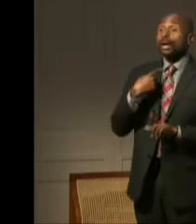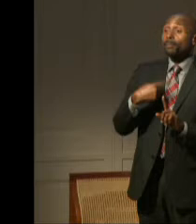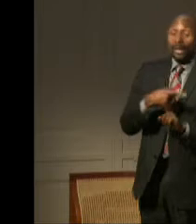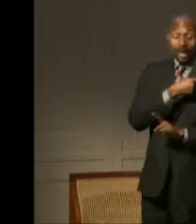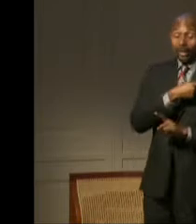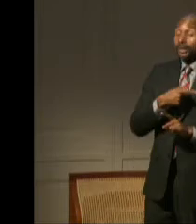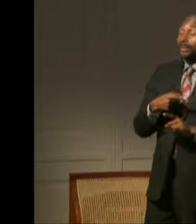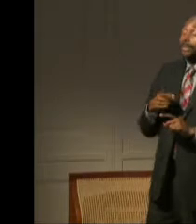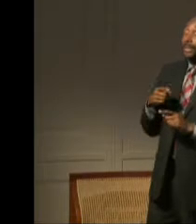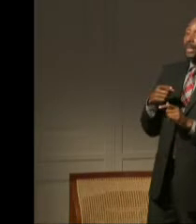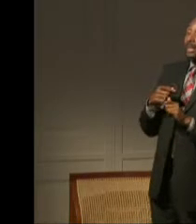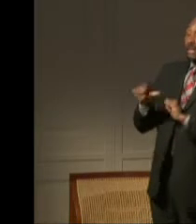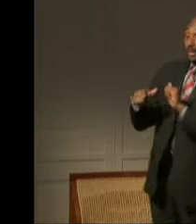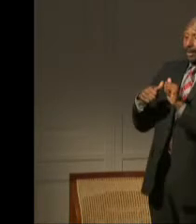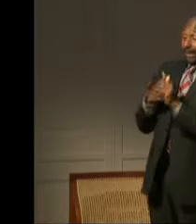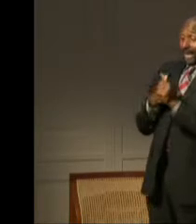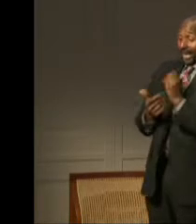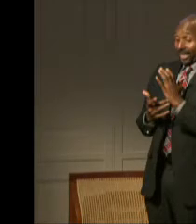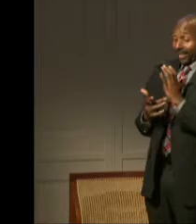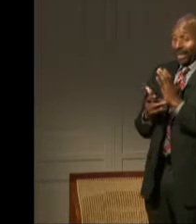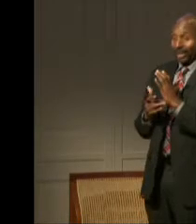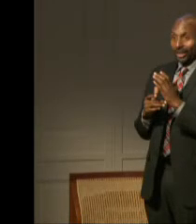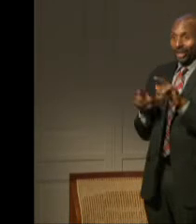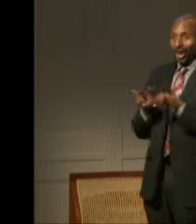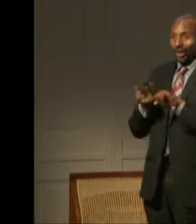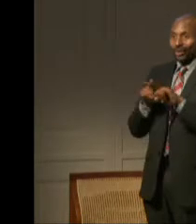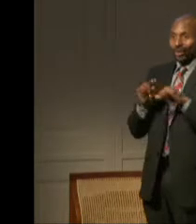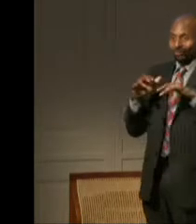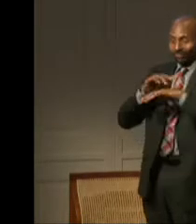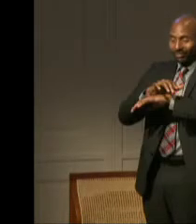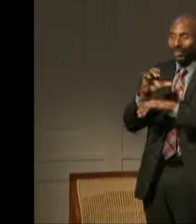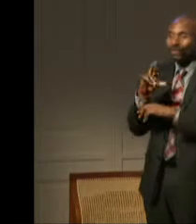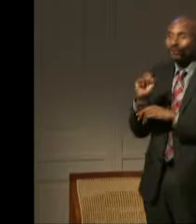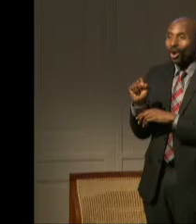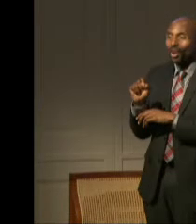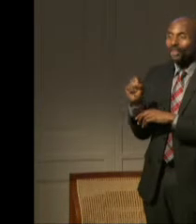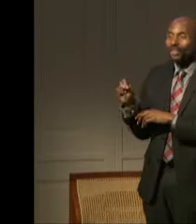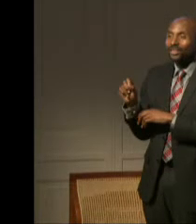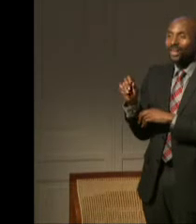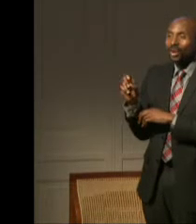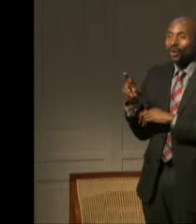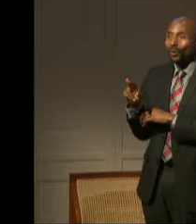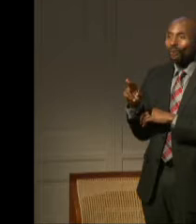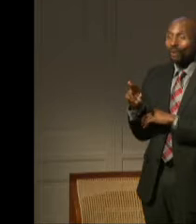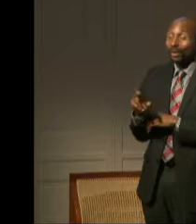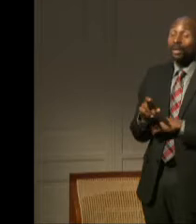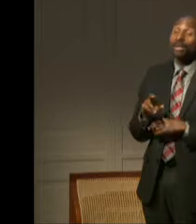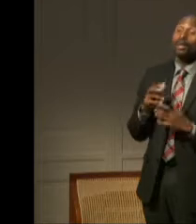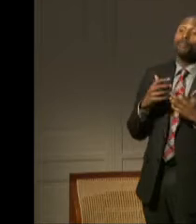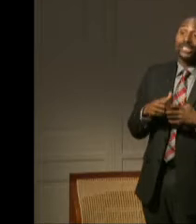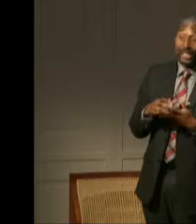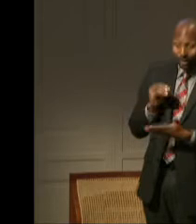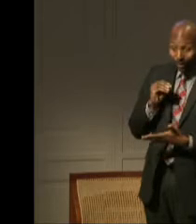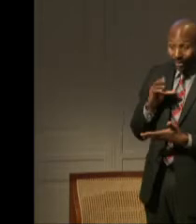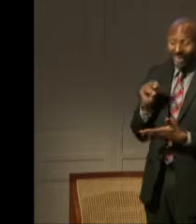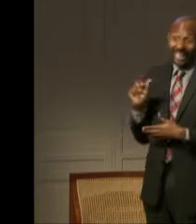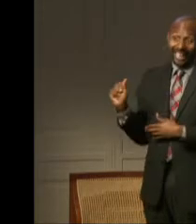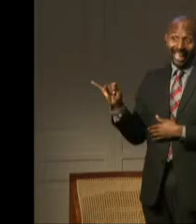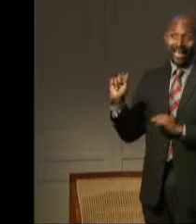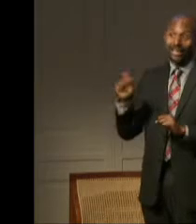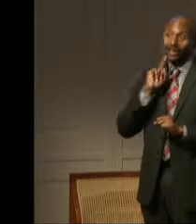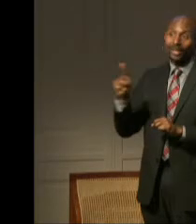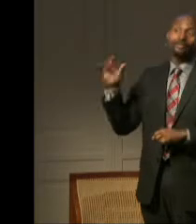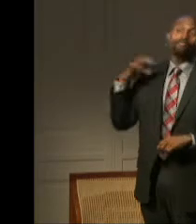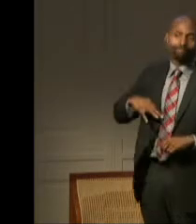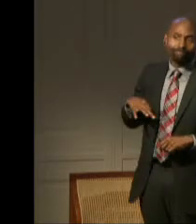as well, right? So the sorts of machine learning and artificial intelligence can be super helpful for